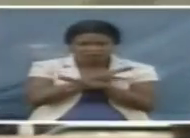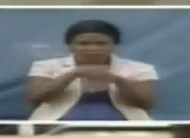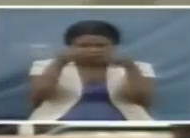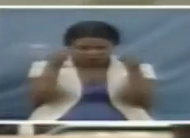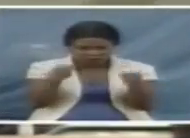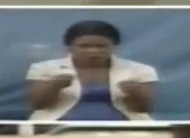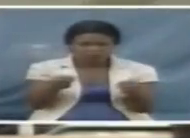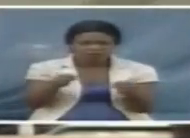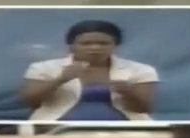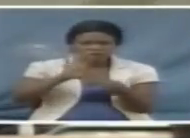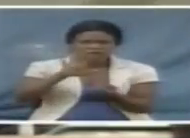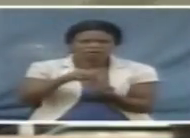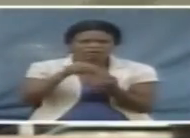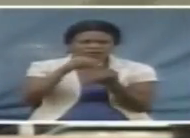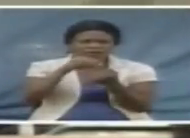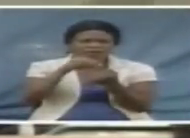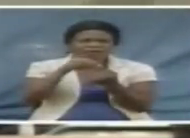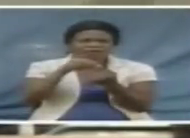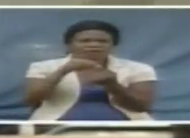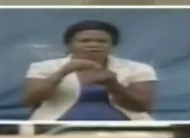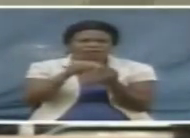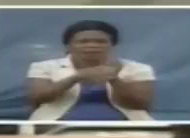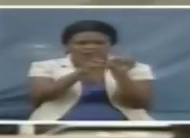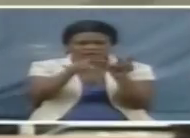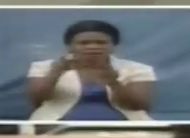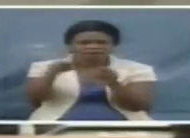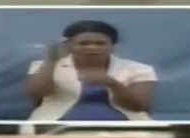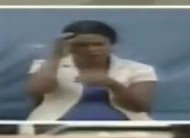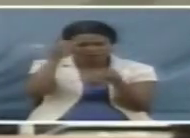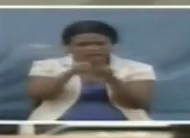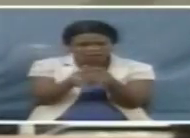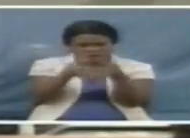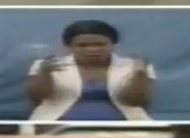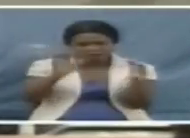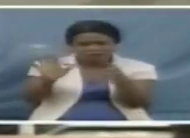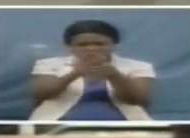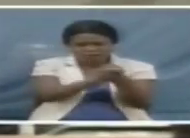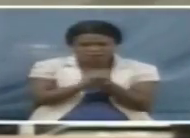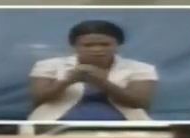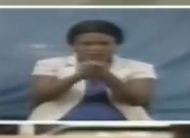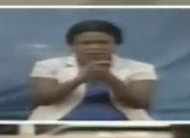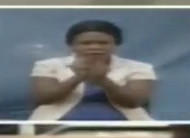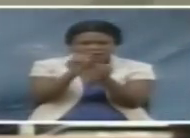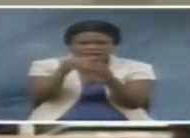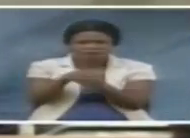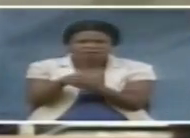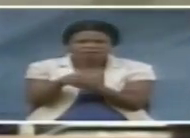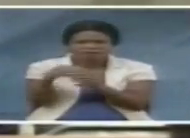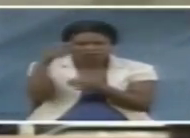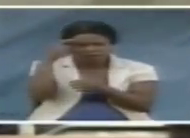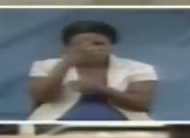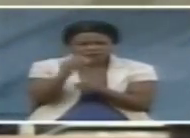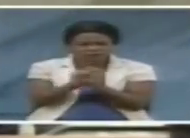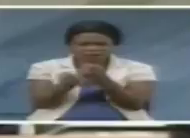of depositors. The Bank of Zambia is strengthening its supervisory capacity and enhancing